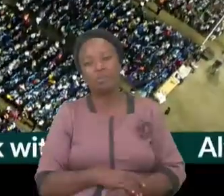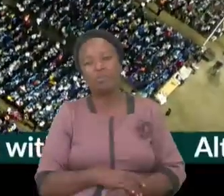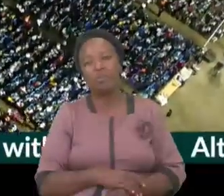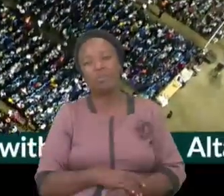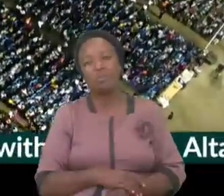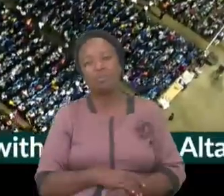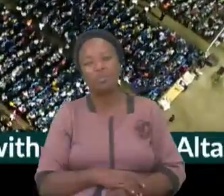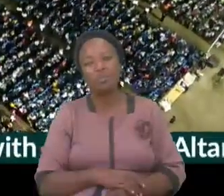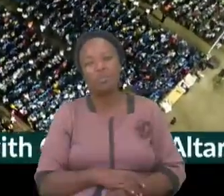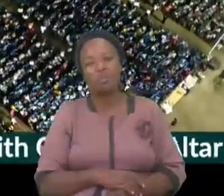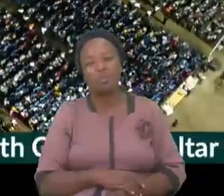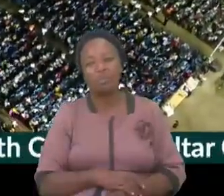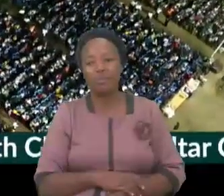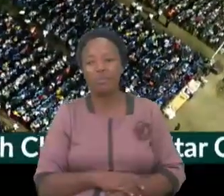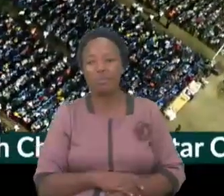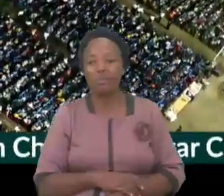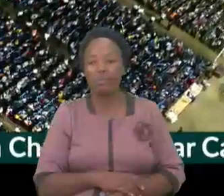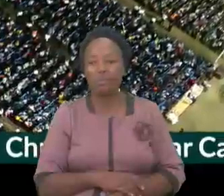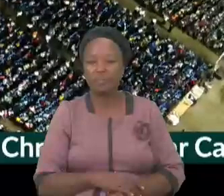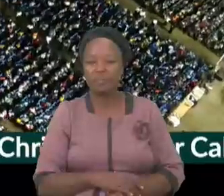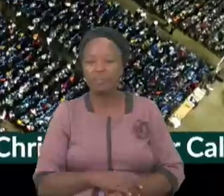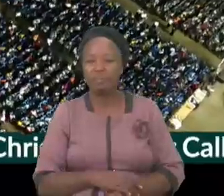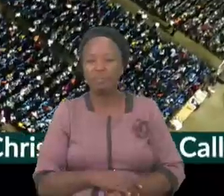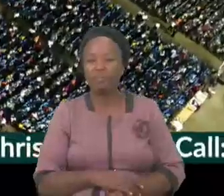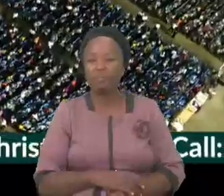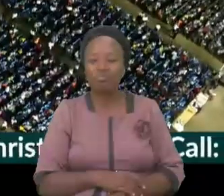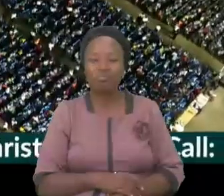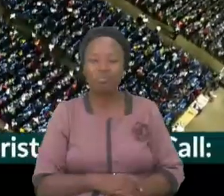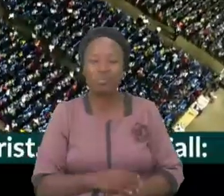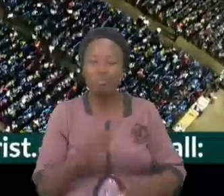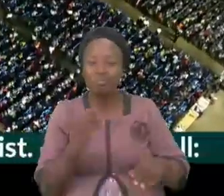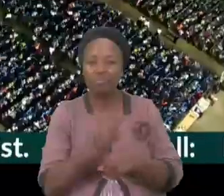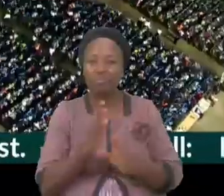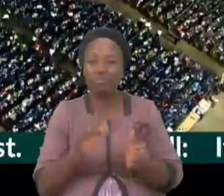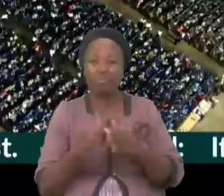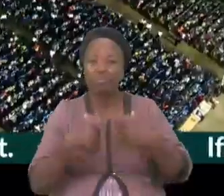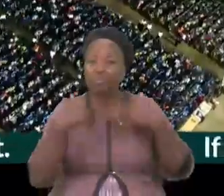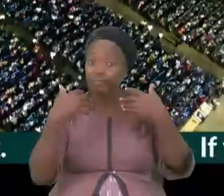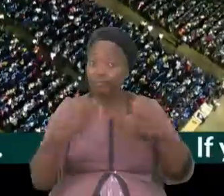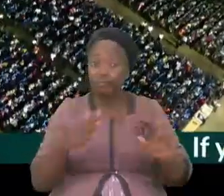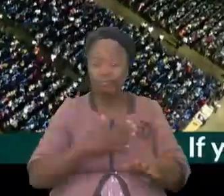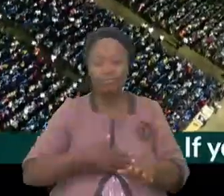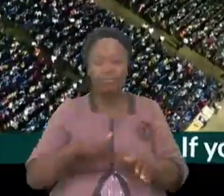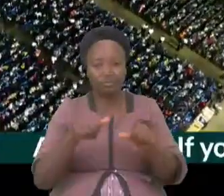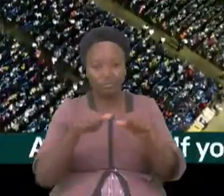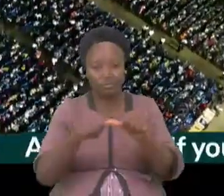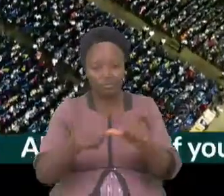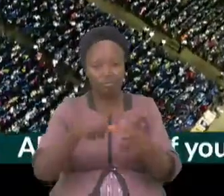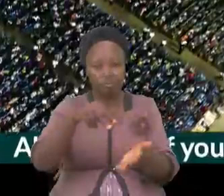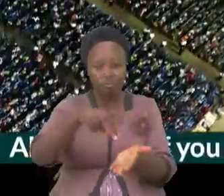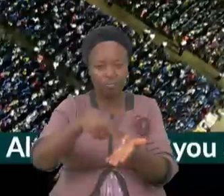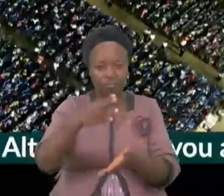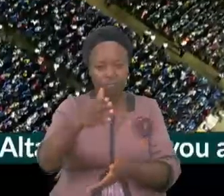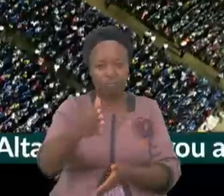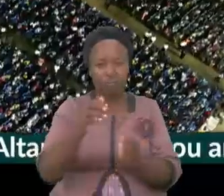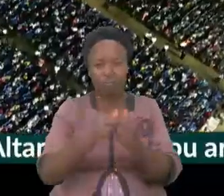Counselors who have finished, you please remain with the people so that you can be of further assistance to them during the